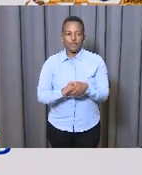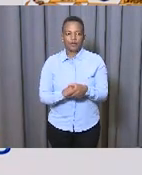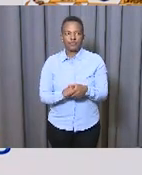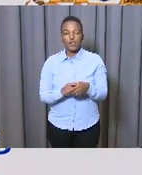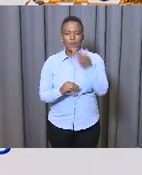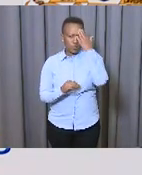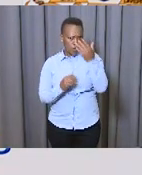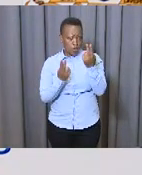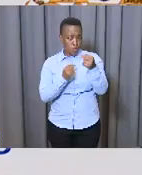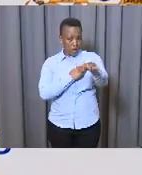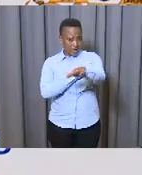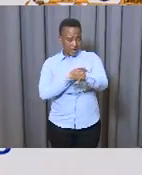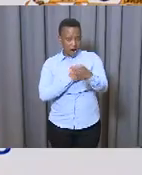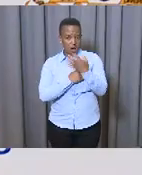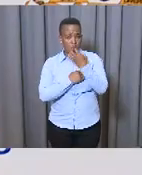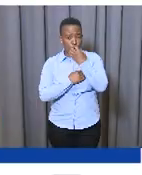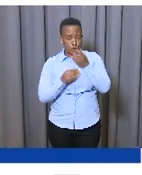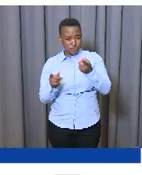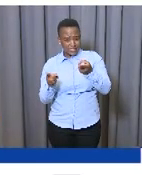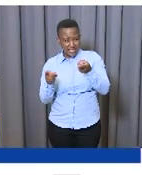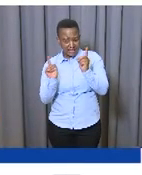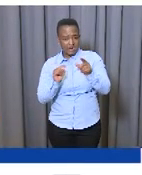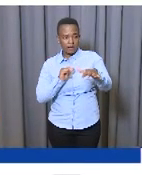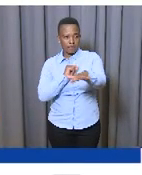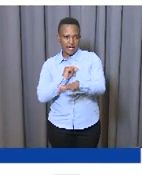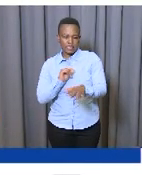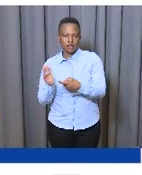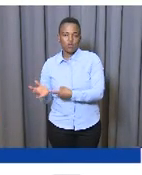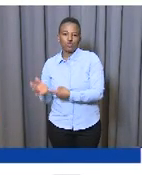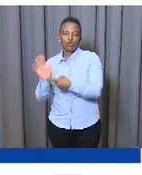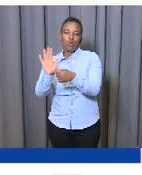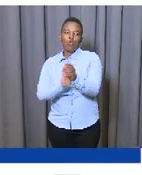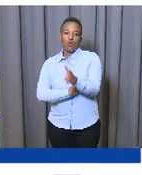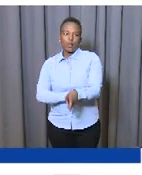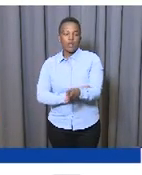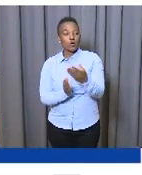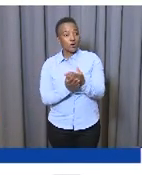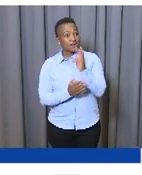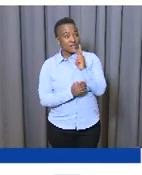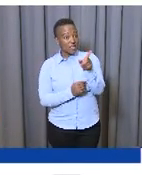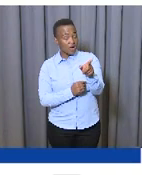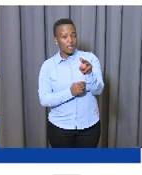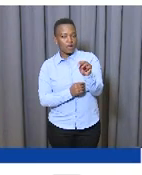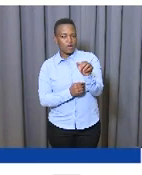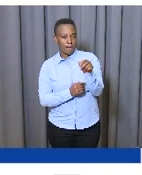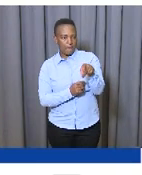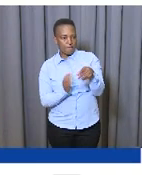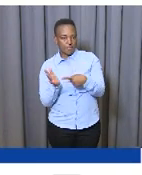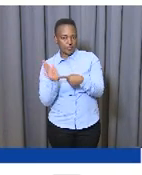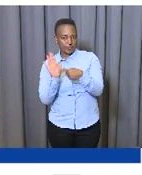the new hotspots, and this is what this map is showing you. So you can see in the map that